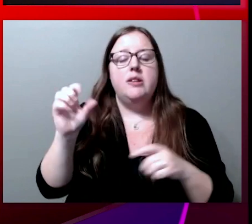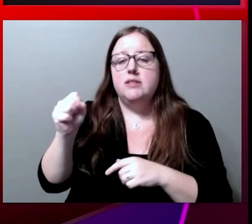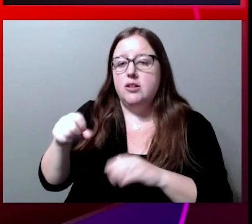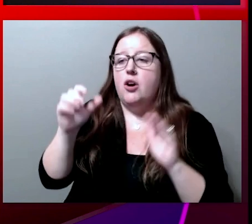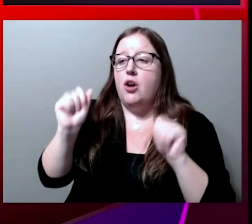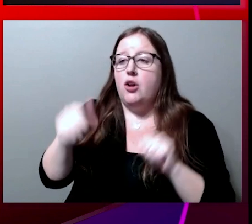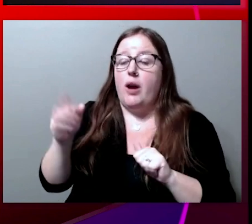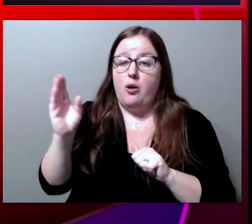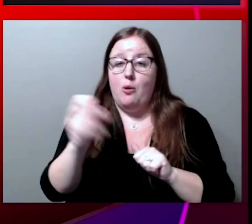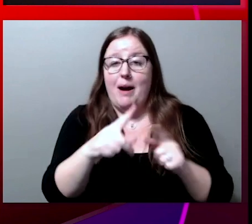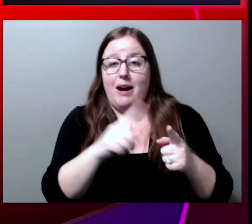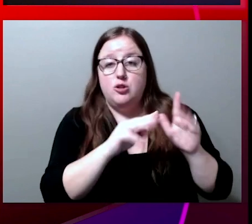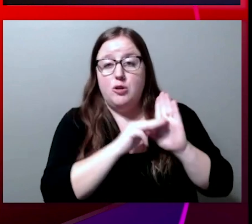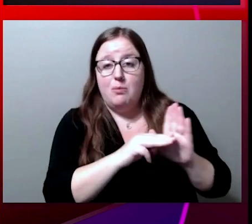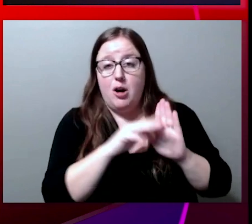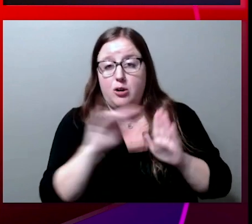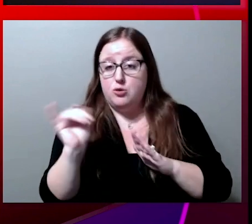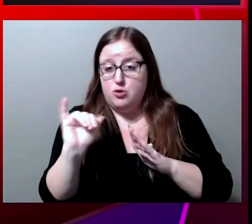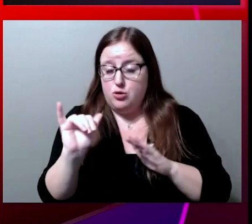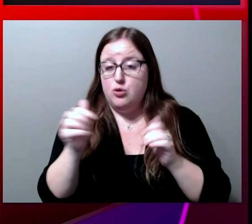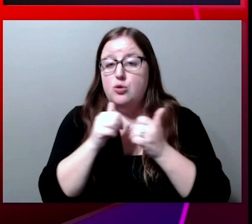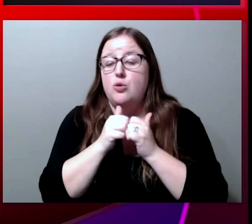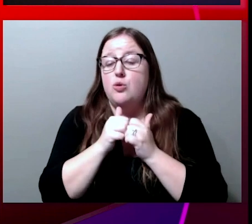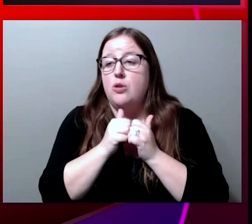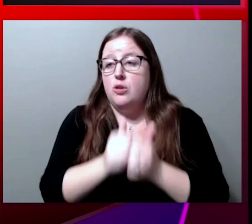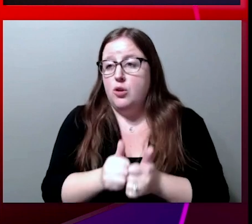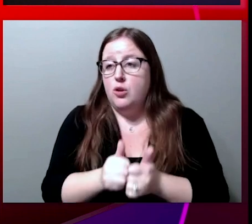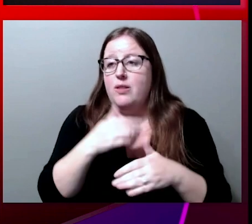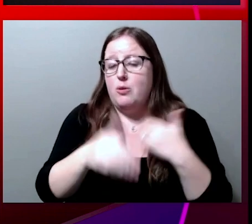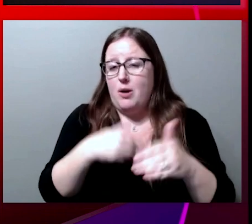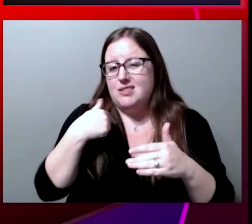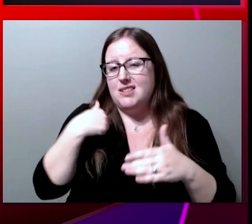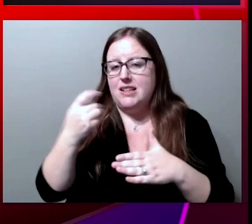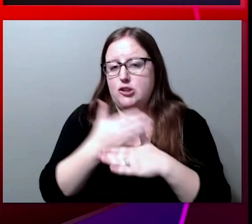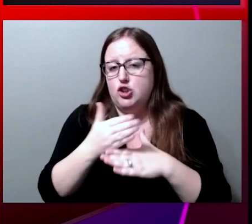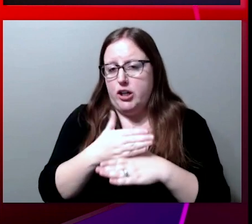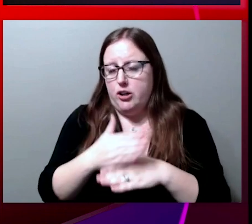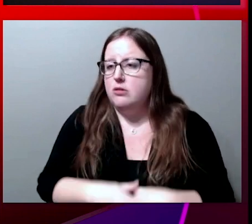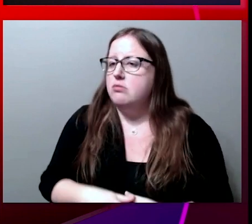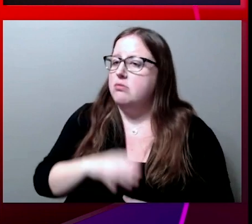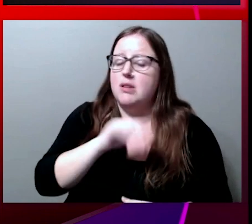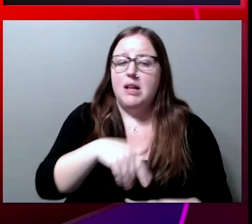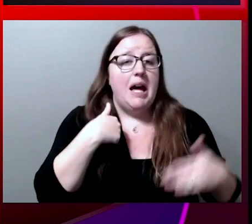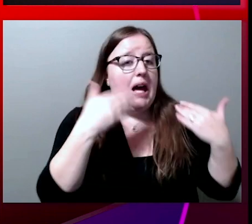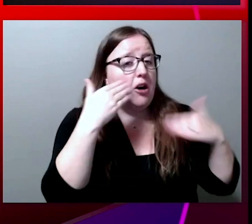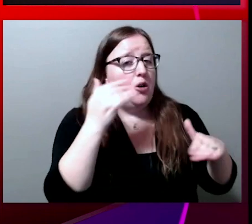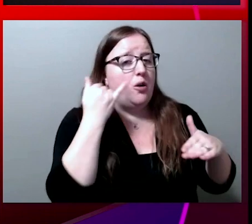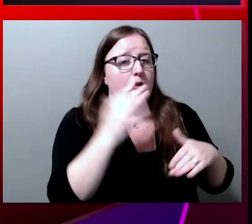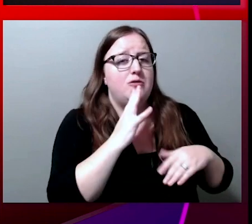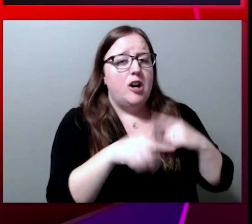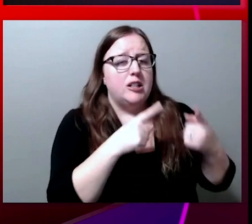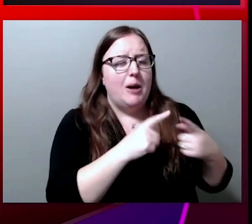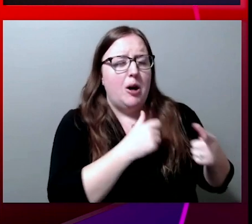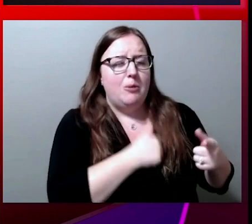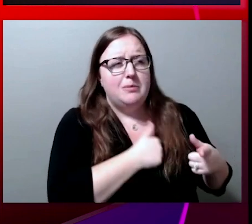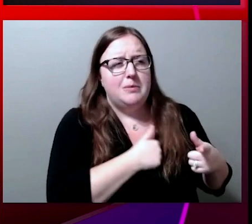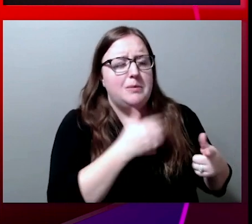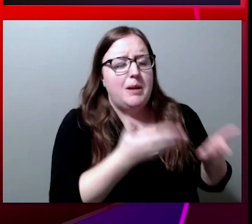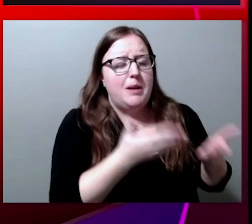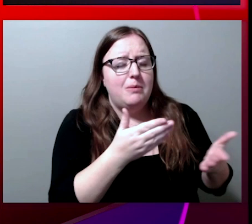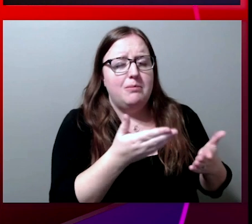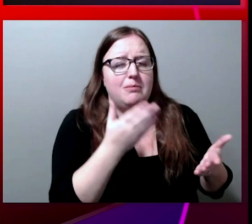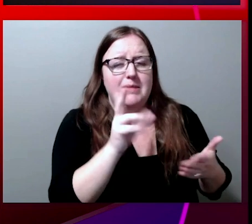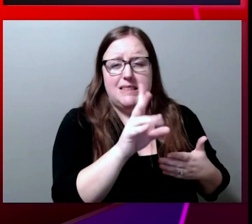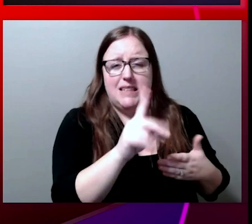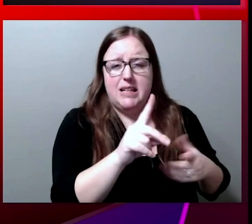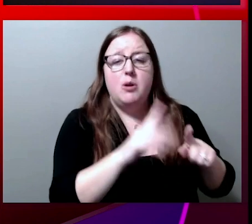model by just doing following the same process that I shared. Now, June, I don't know if we've covered this yet, and I apologize if we have. We talked a lot about